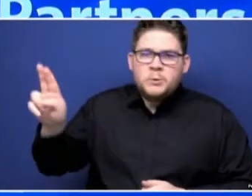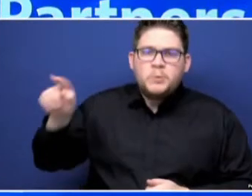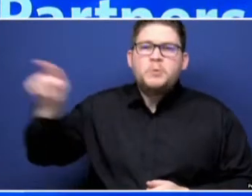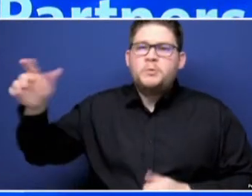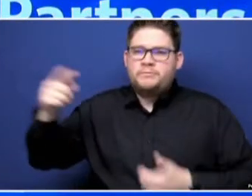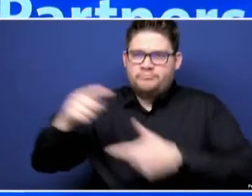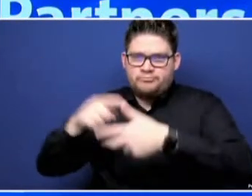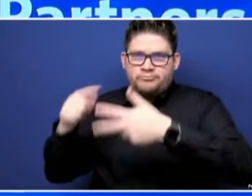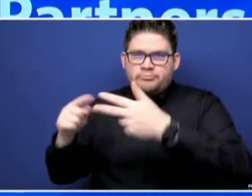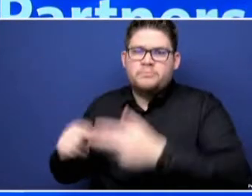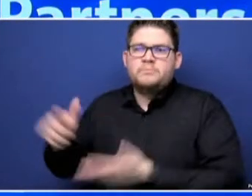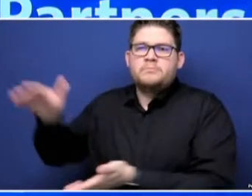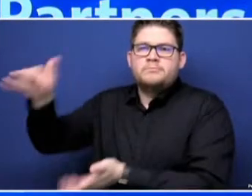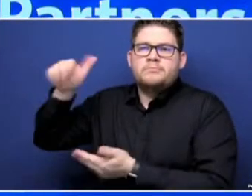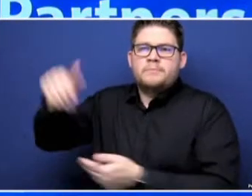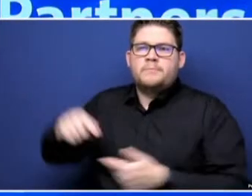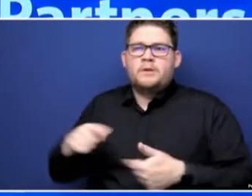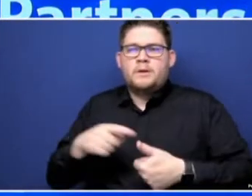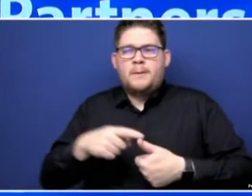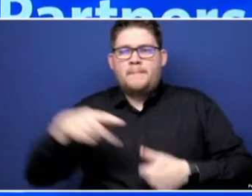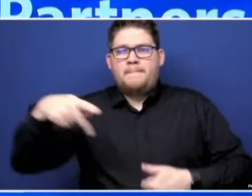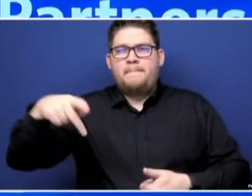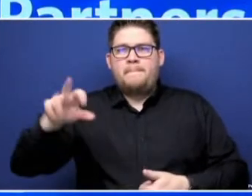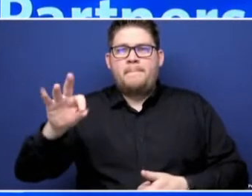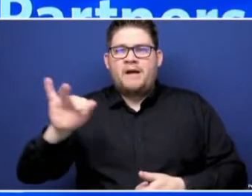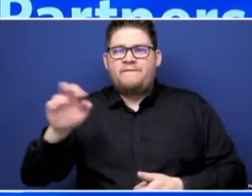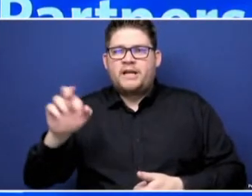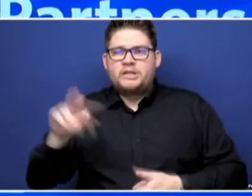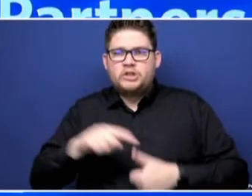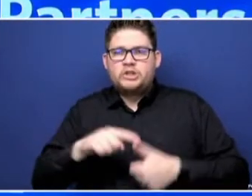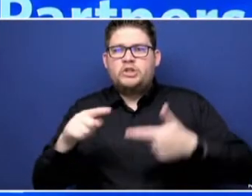a significant blockage?